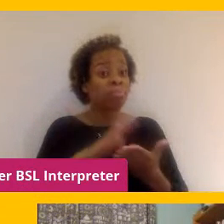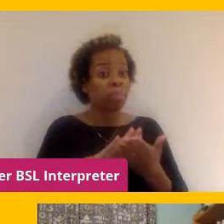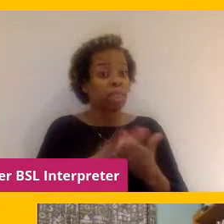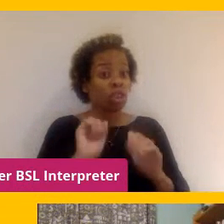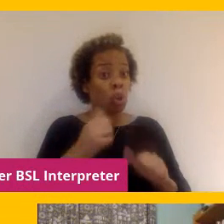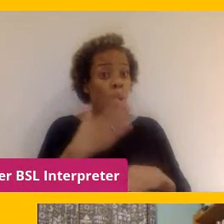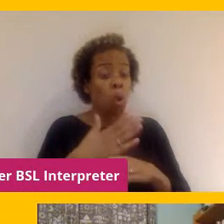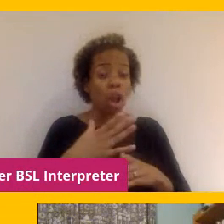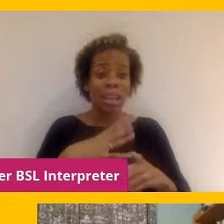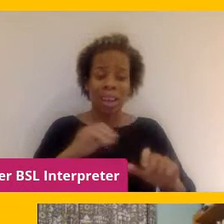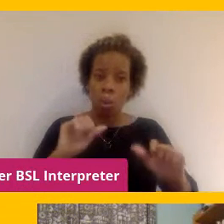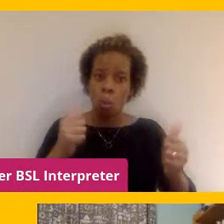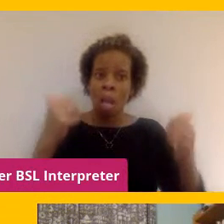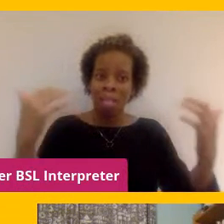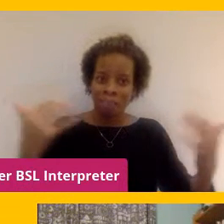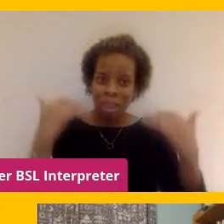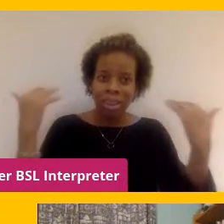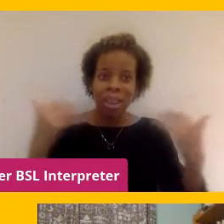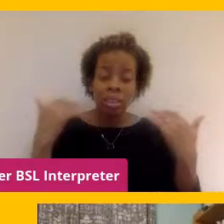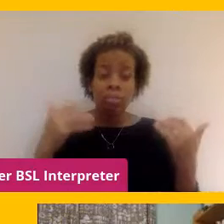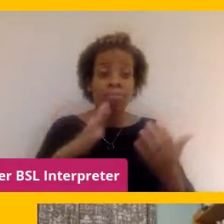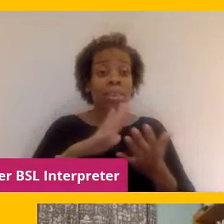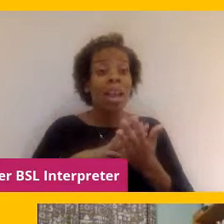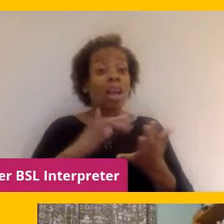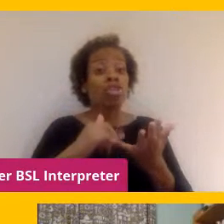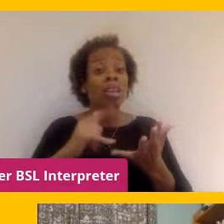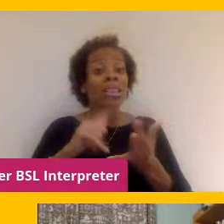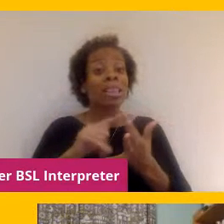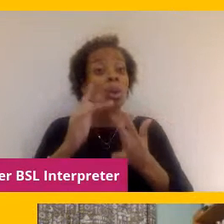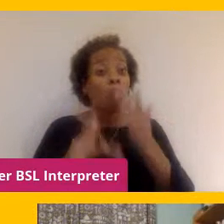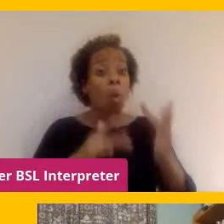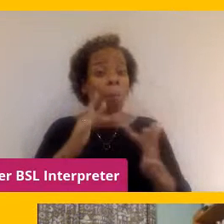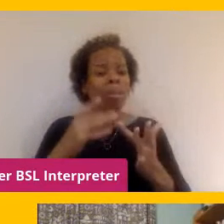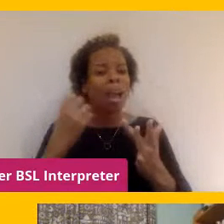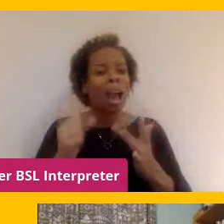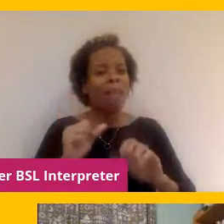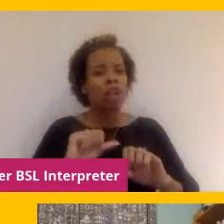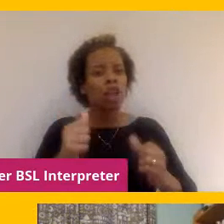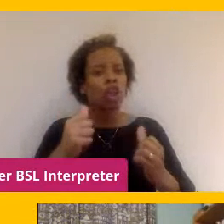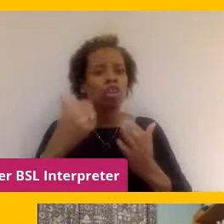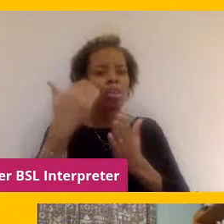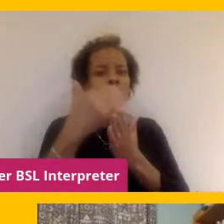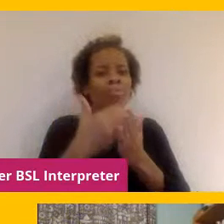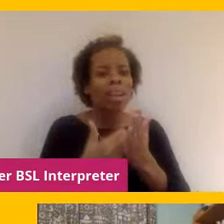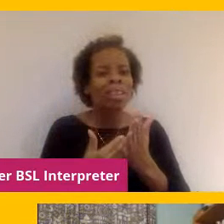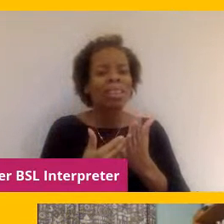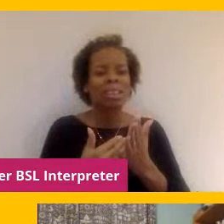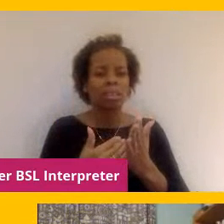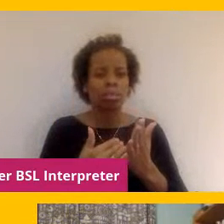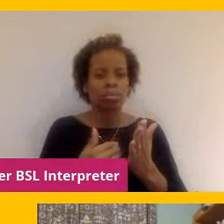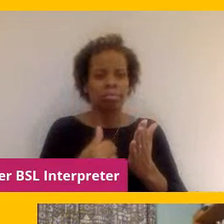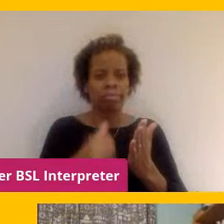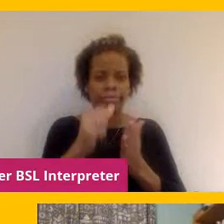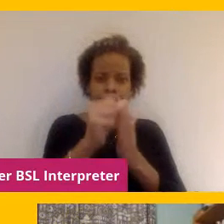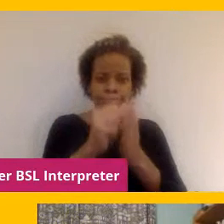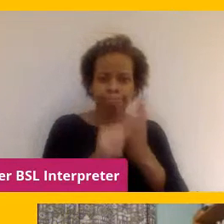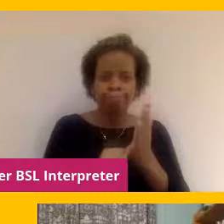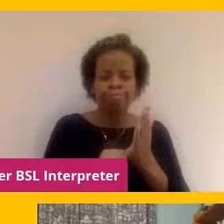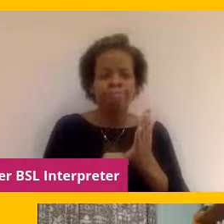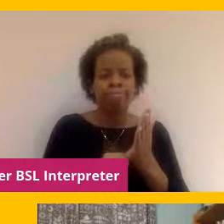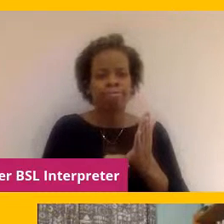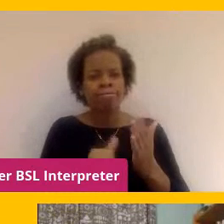And, you know, you only have to look at the HSE website to see good practice guidance around, you know, minimum levels of fresh air that should